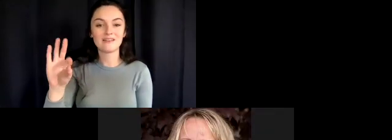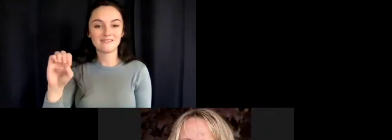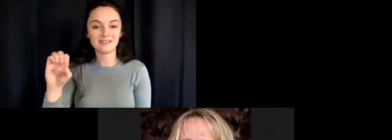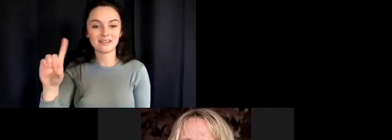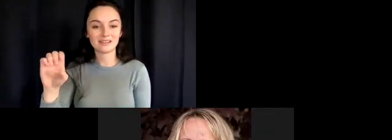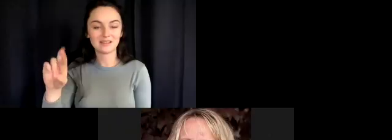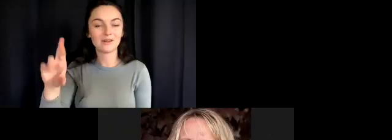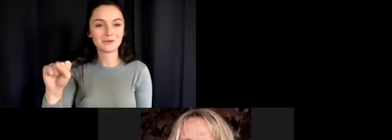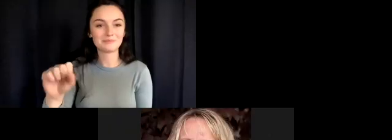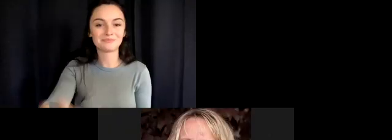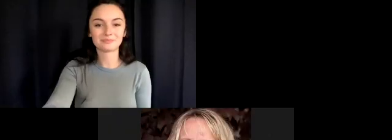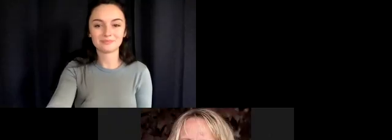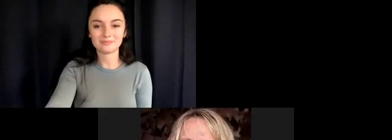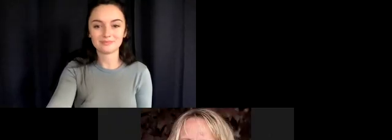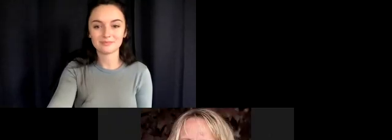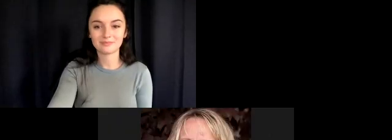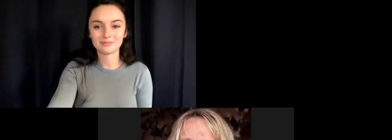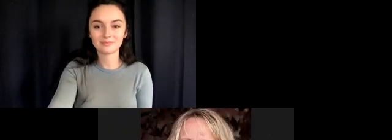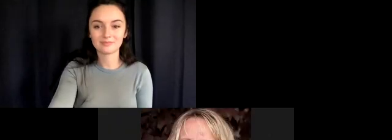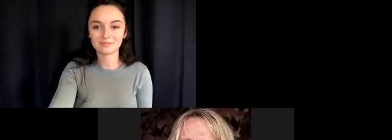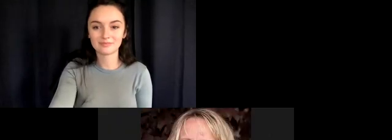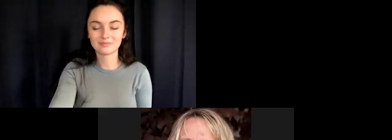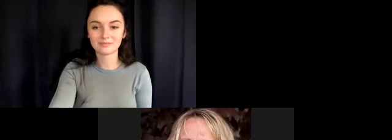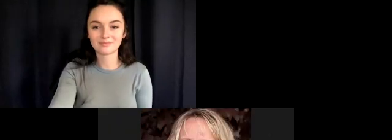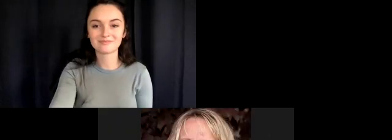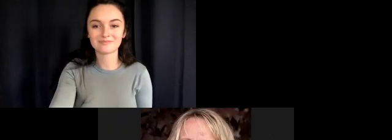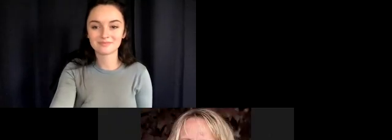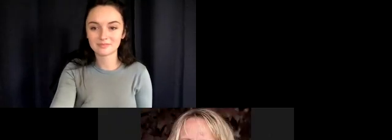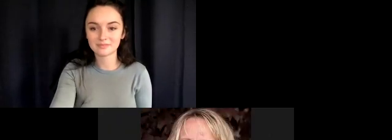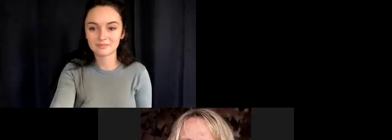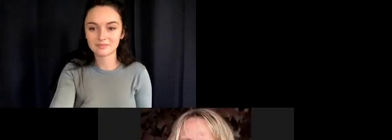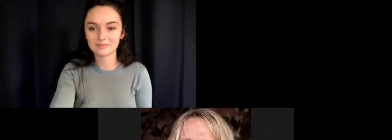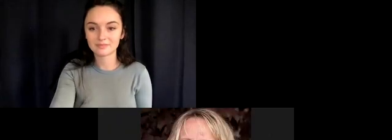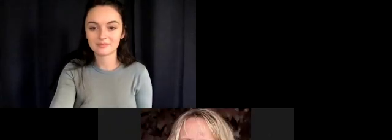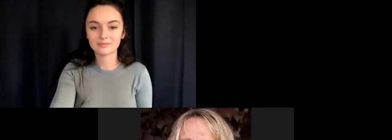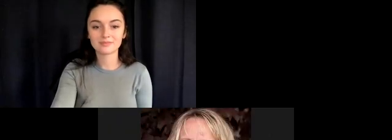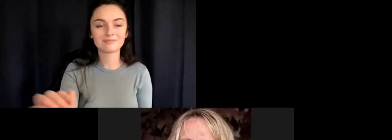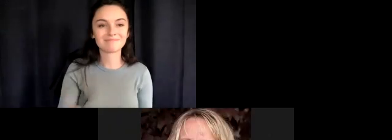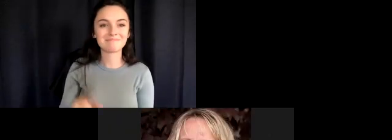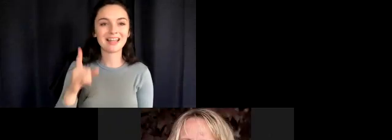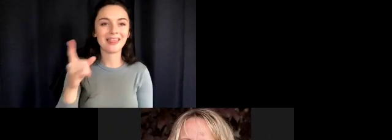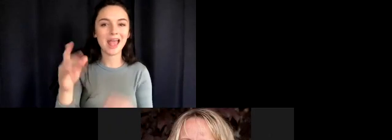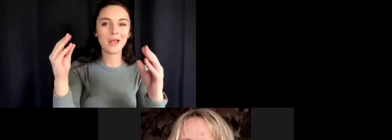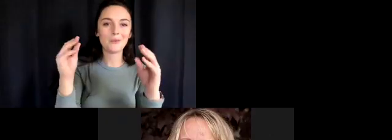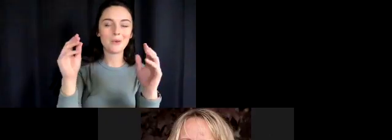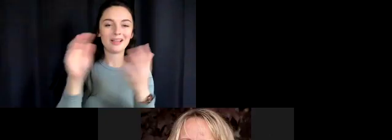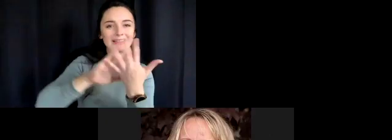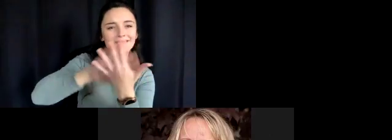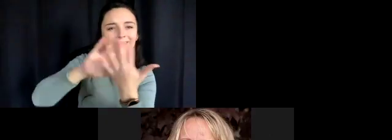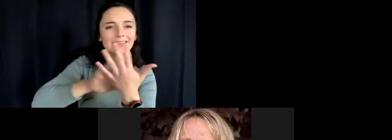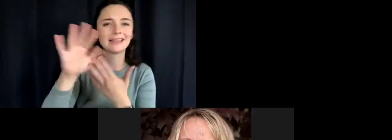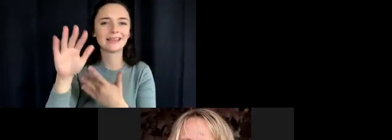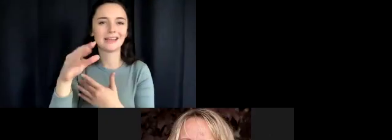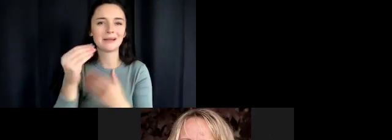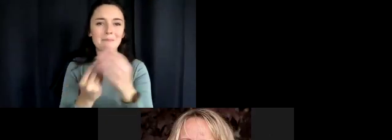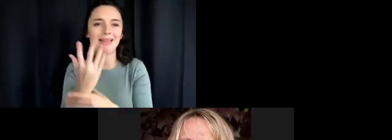water, scoop up that water, and kind of filter out all of the plant life and maybe little bugs and stuff that might